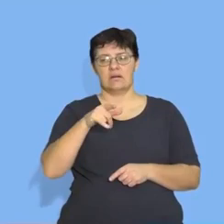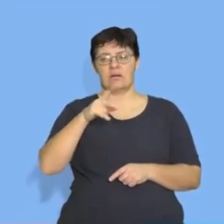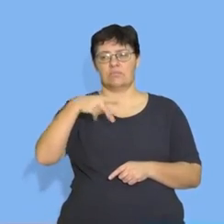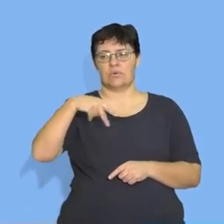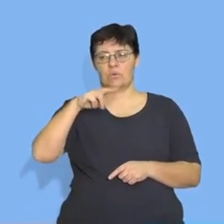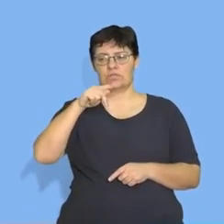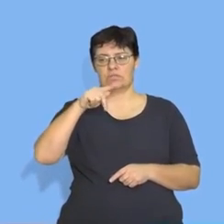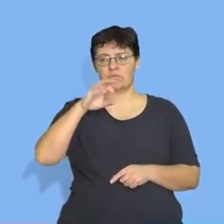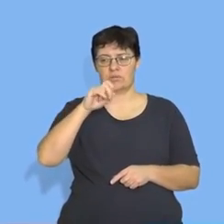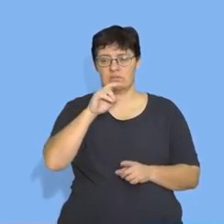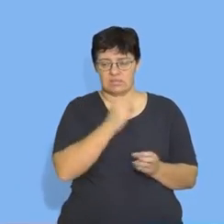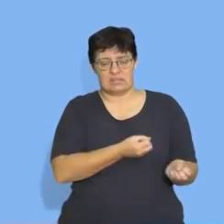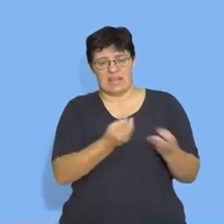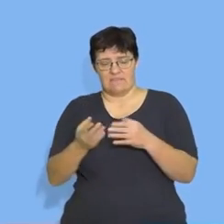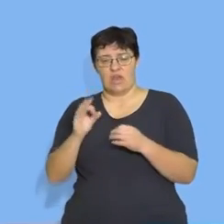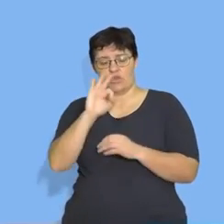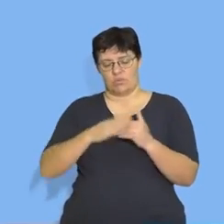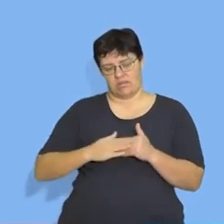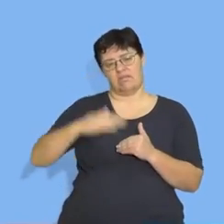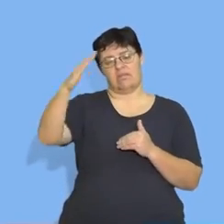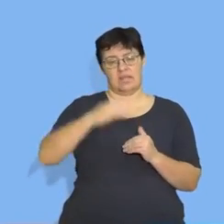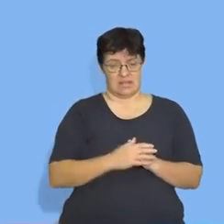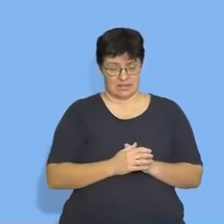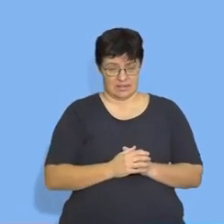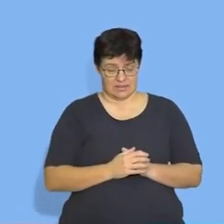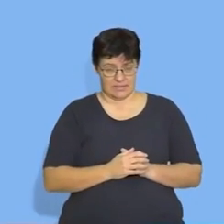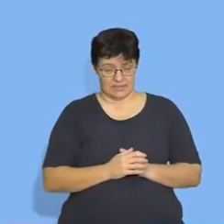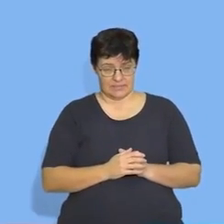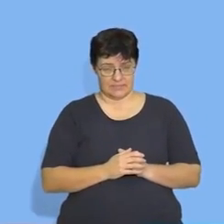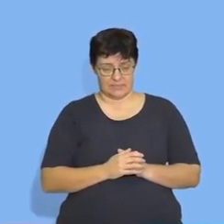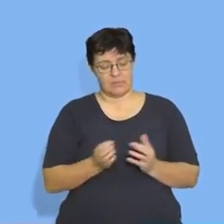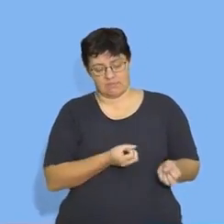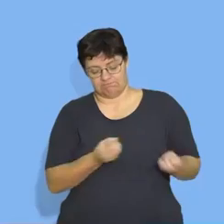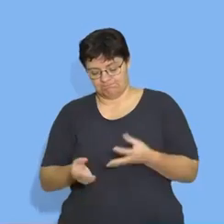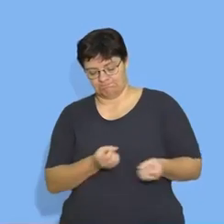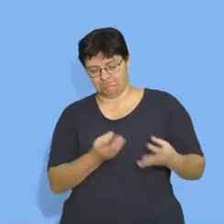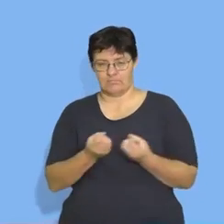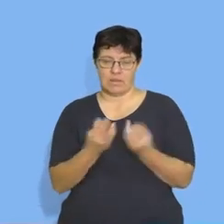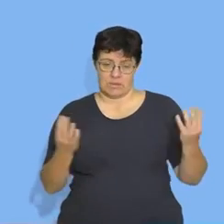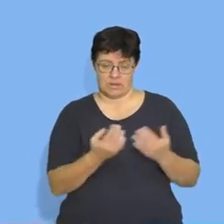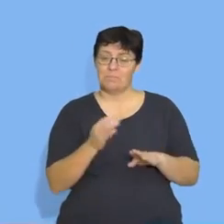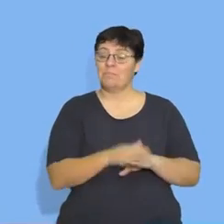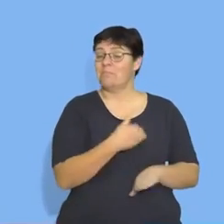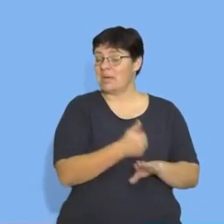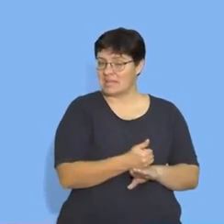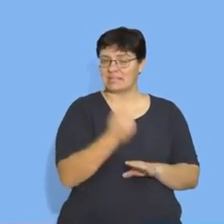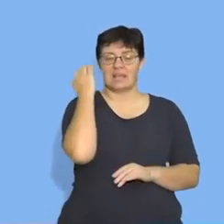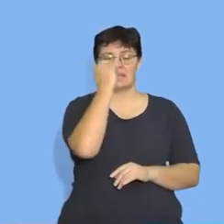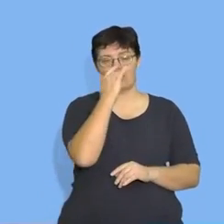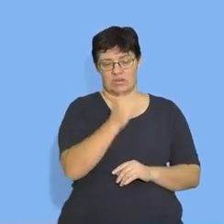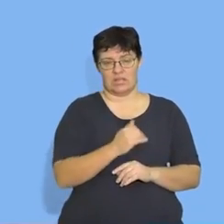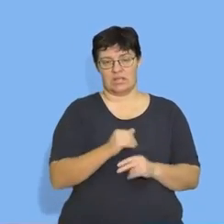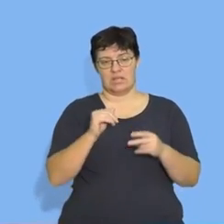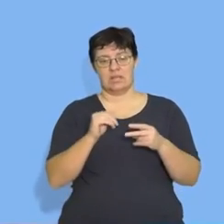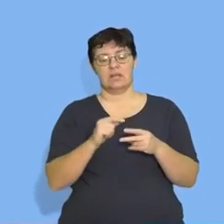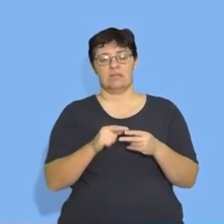do exactly with the number of protons that an acid can donate, but also it's still based on the theory of Bronsted and Lowry